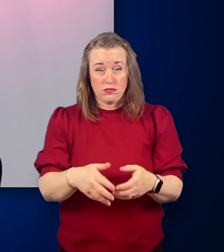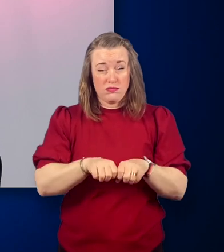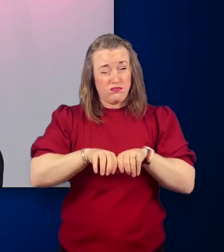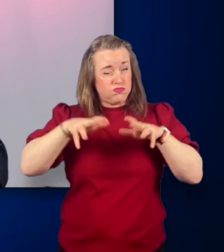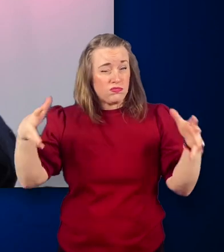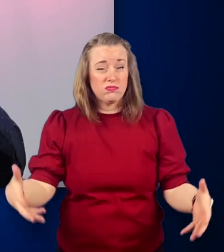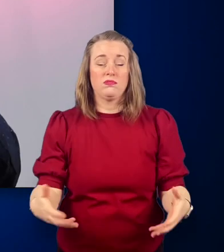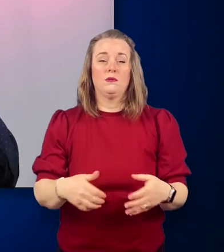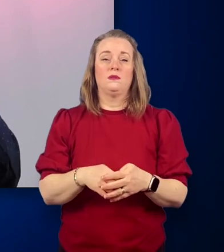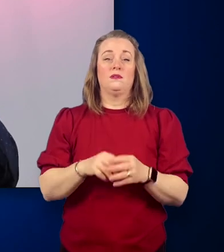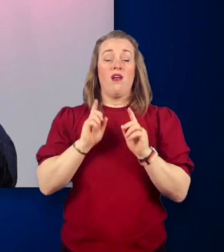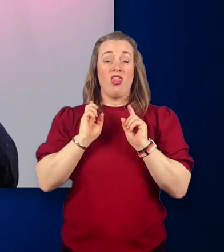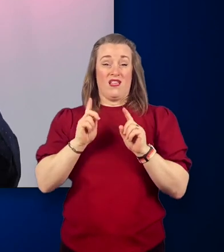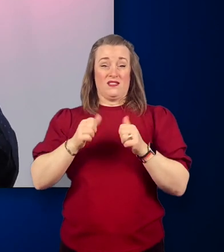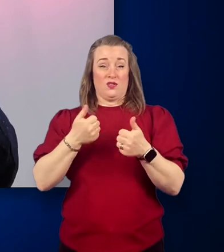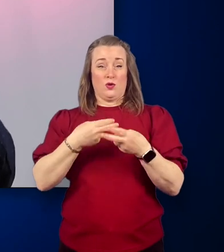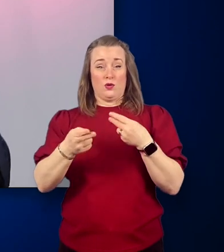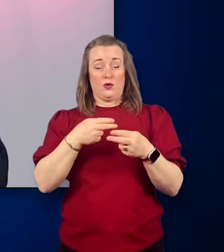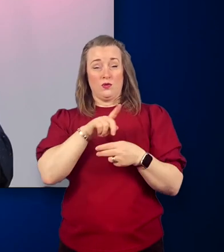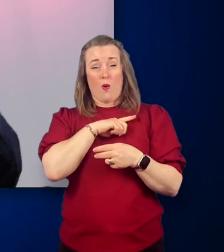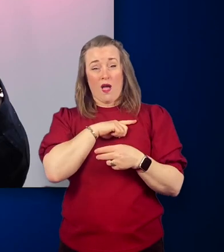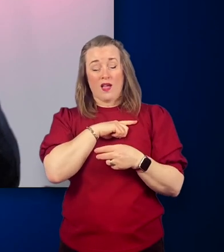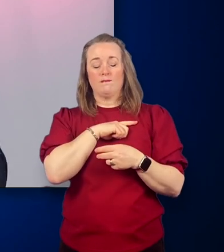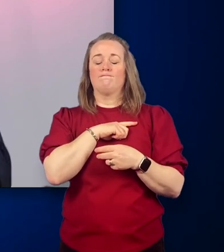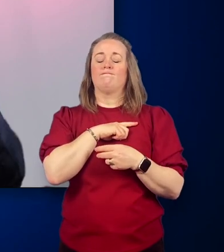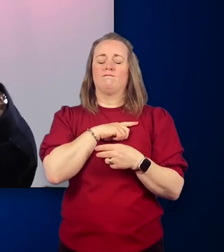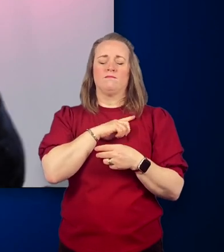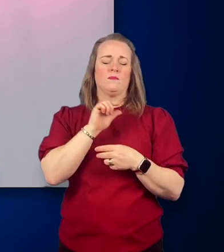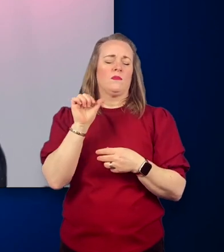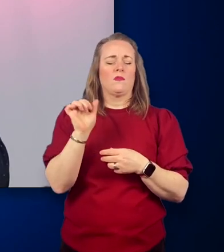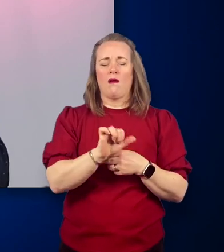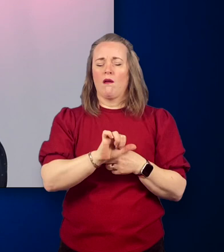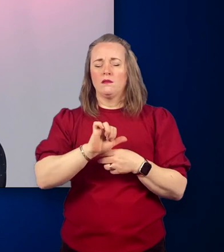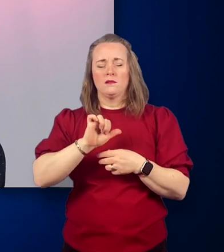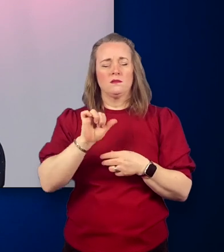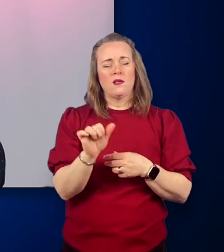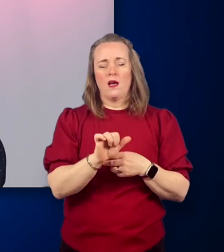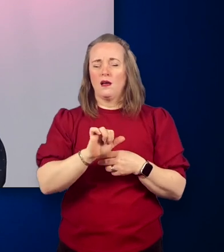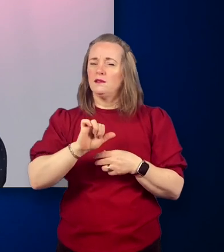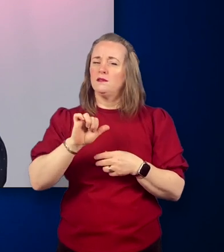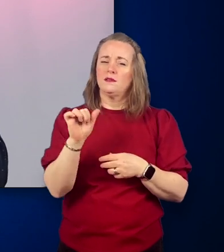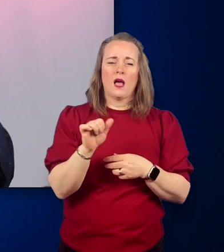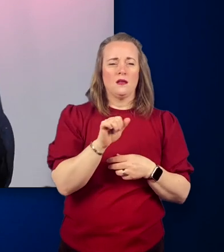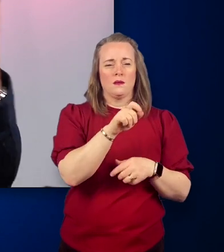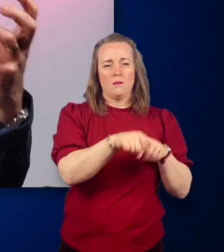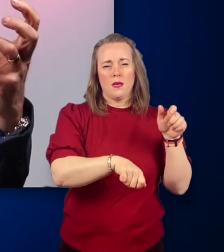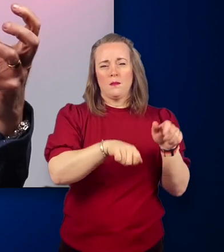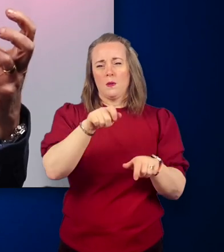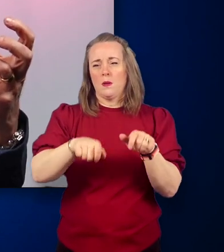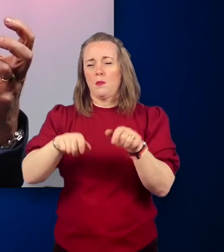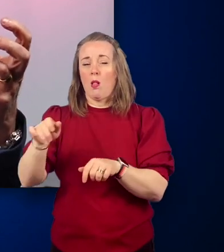This gospel is because there have been literally thousands and thousands of people that their life